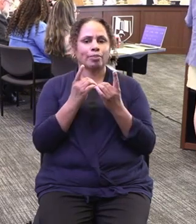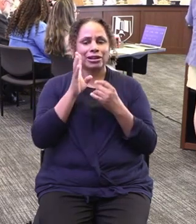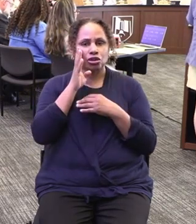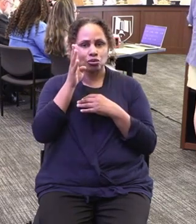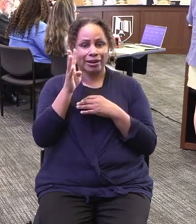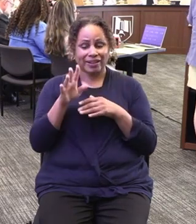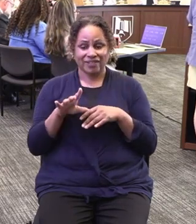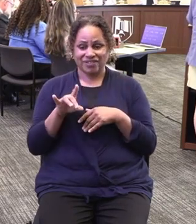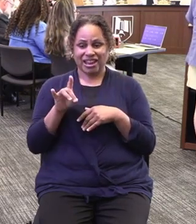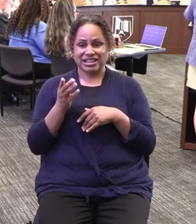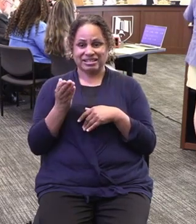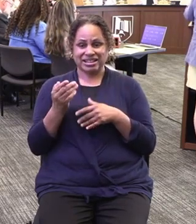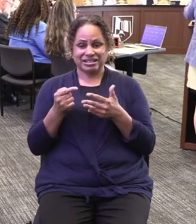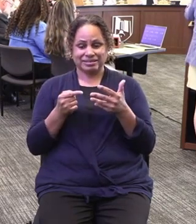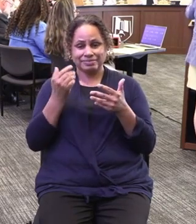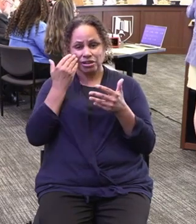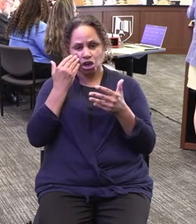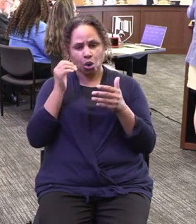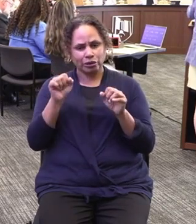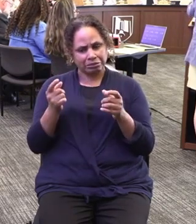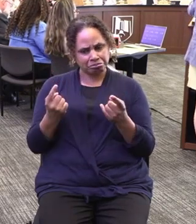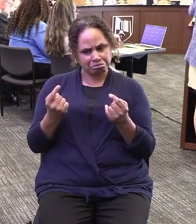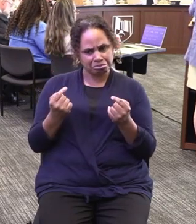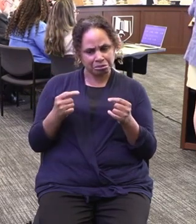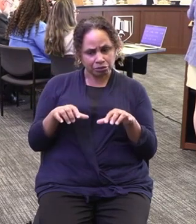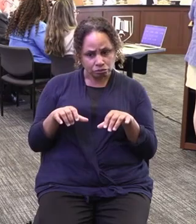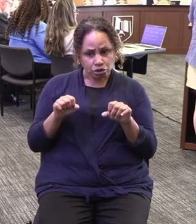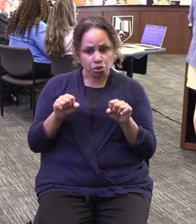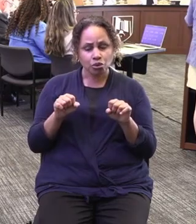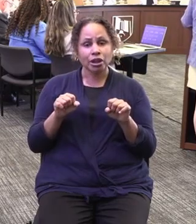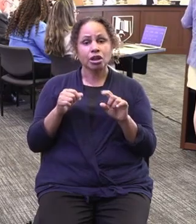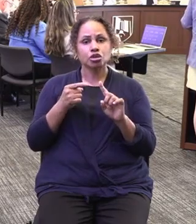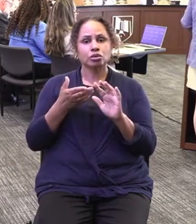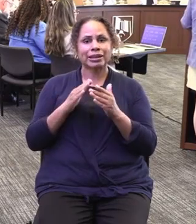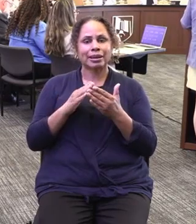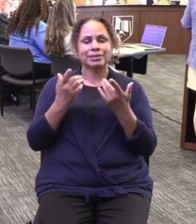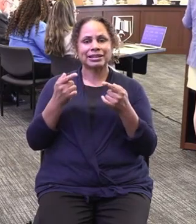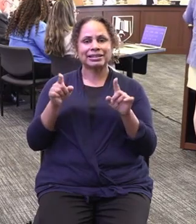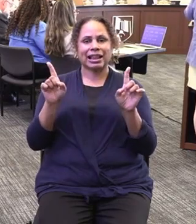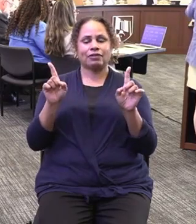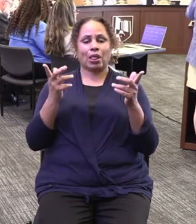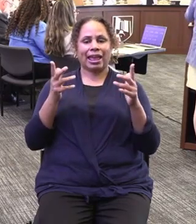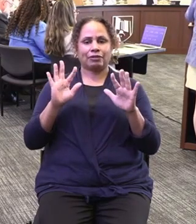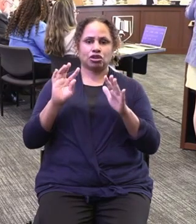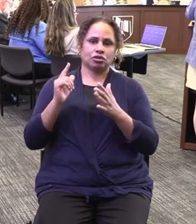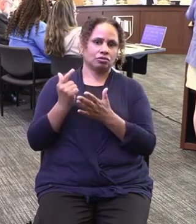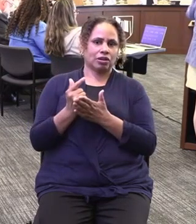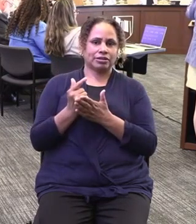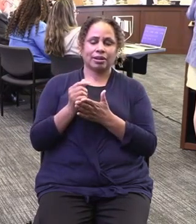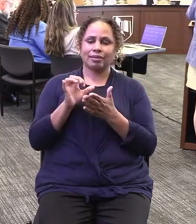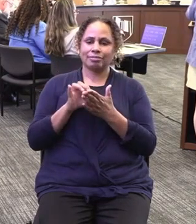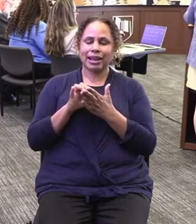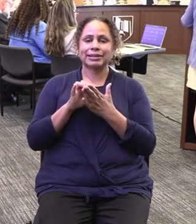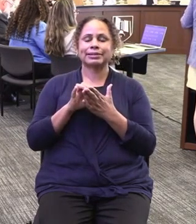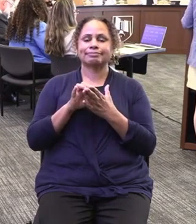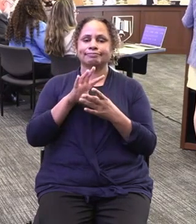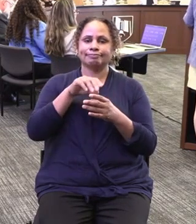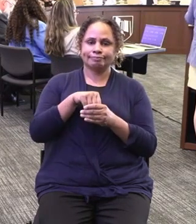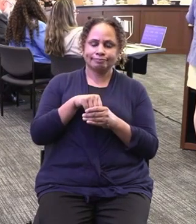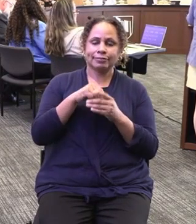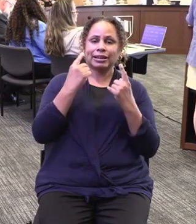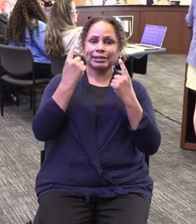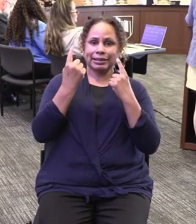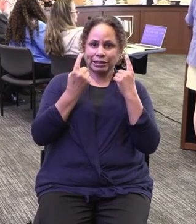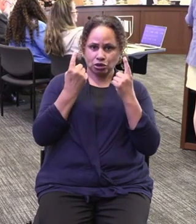those things that they know that they can come here to do so that they can be successful after us. That's in the consideration bucket. Once